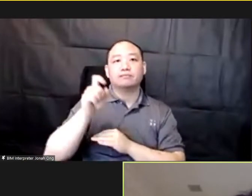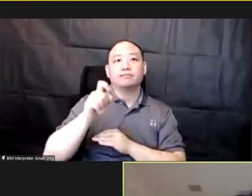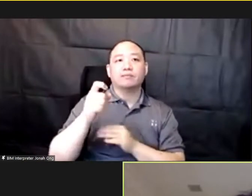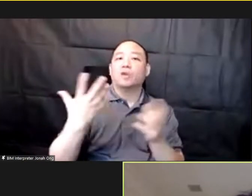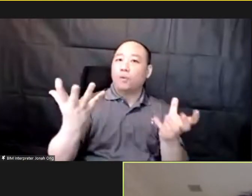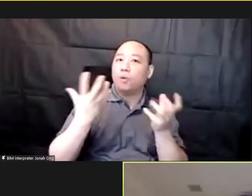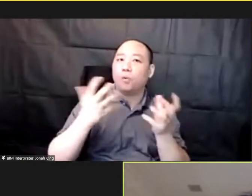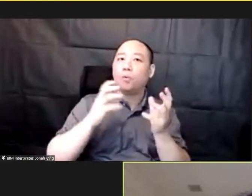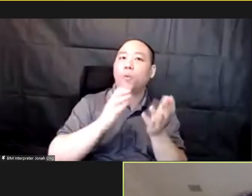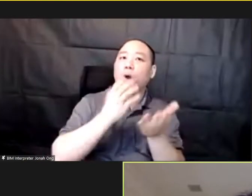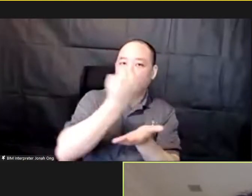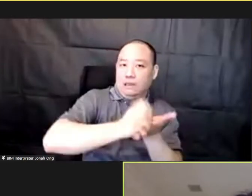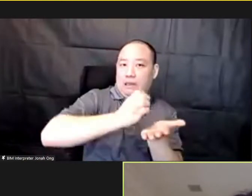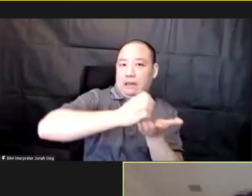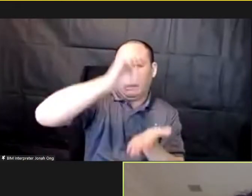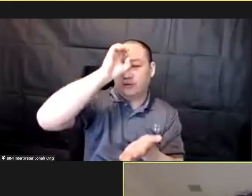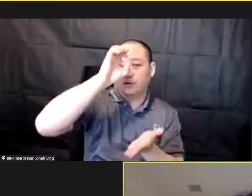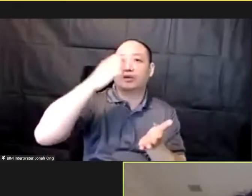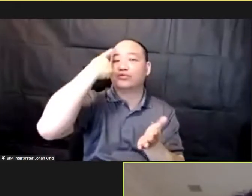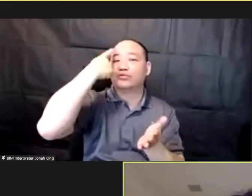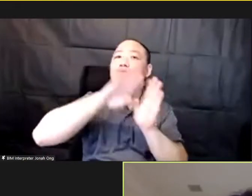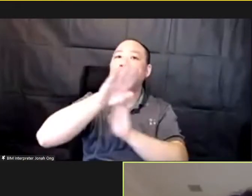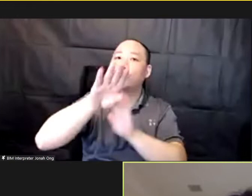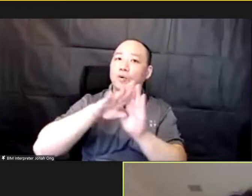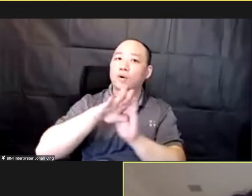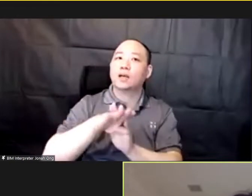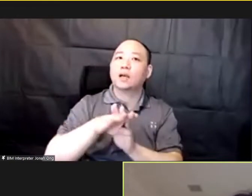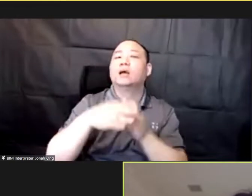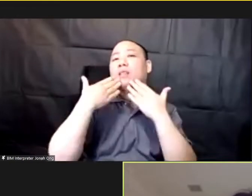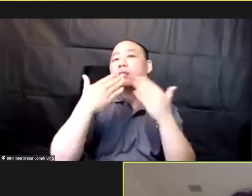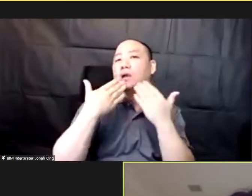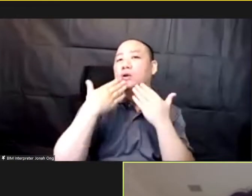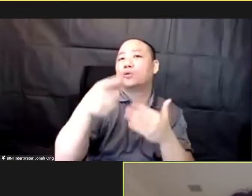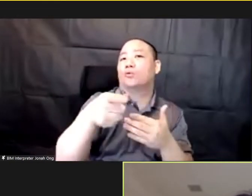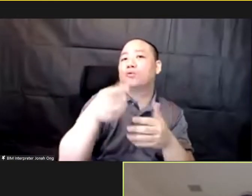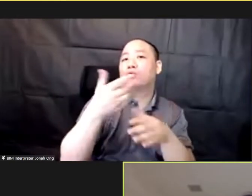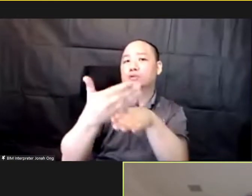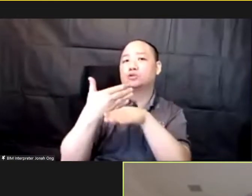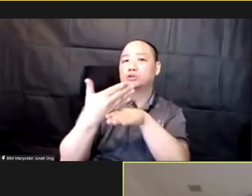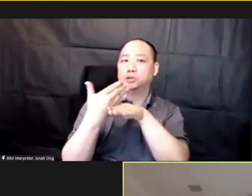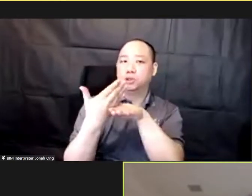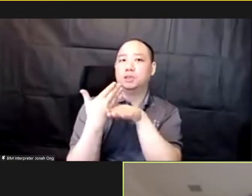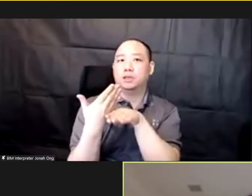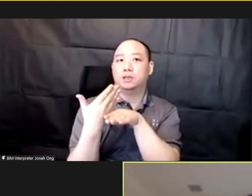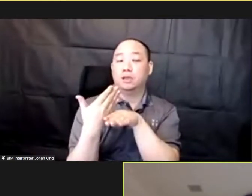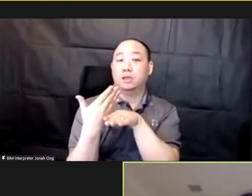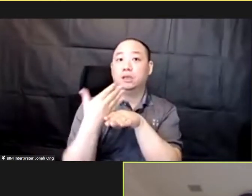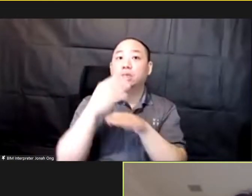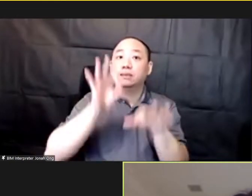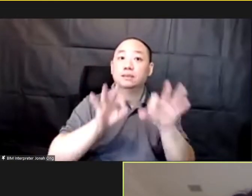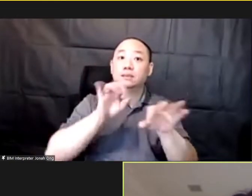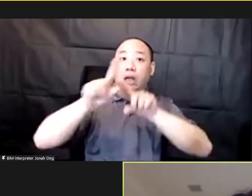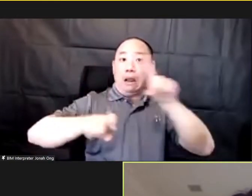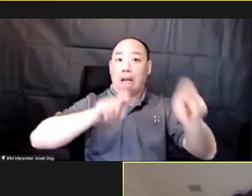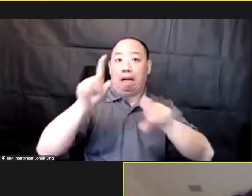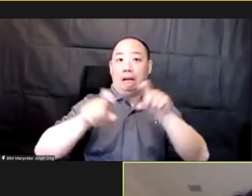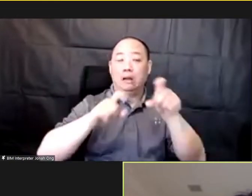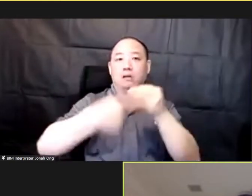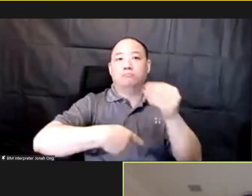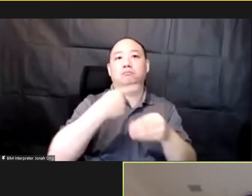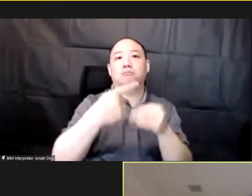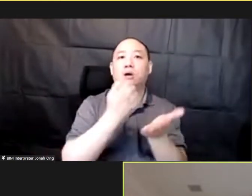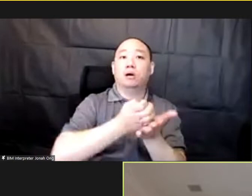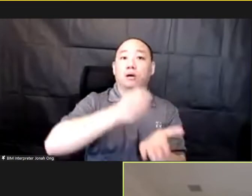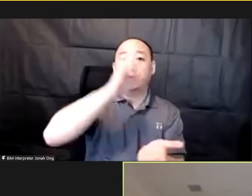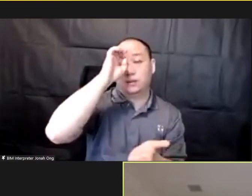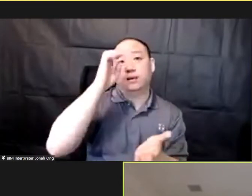And thank you for your input, Cheryl. I if you do have questions with regards to the presentation, you